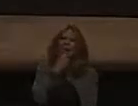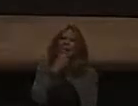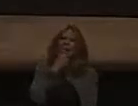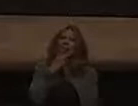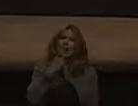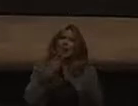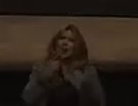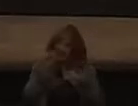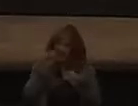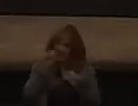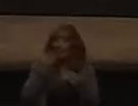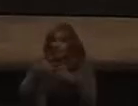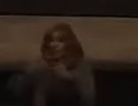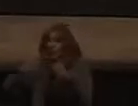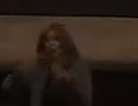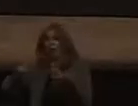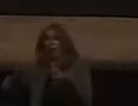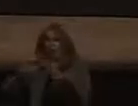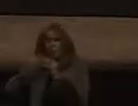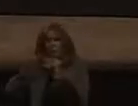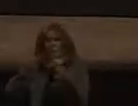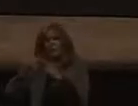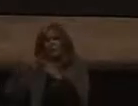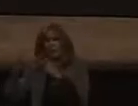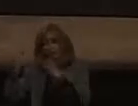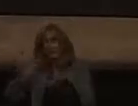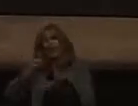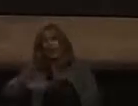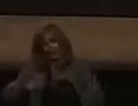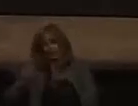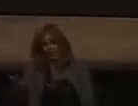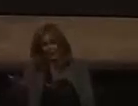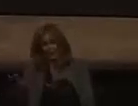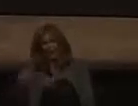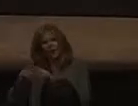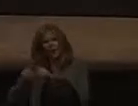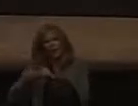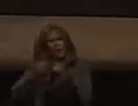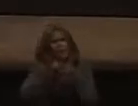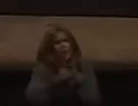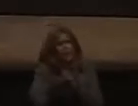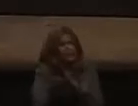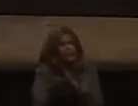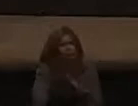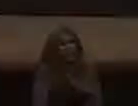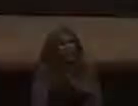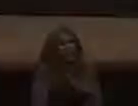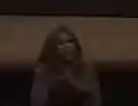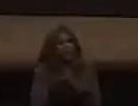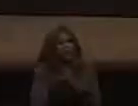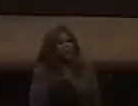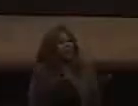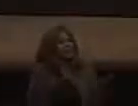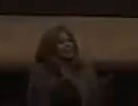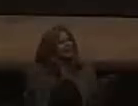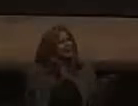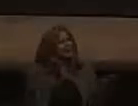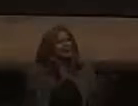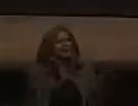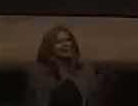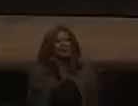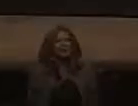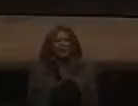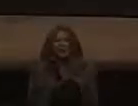people with disabilities that live here and visit here. There are also, there's the trend of accessibility from their fellow